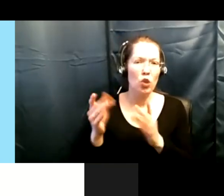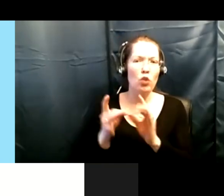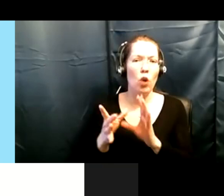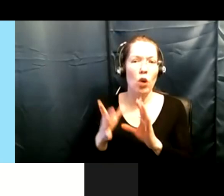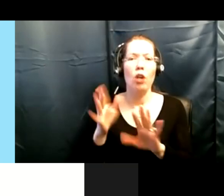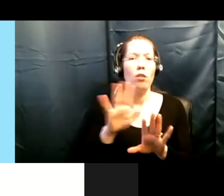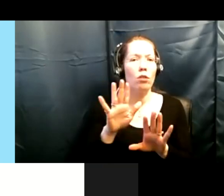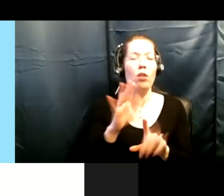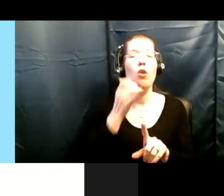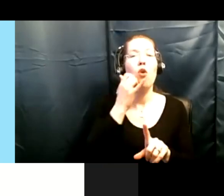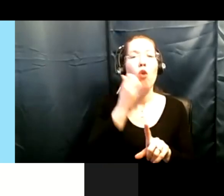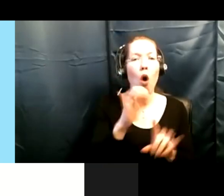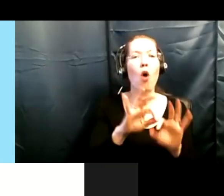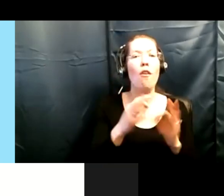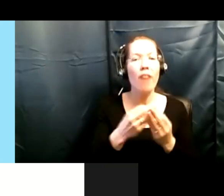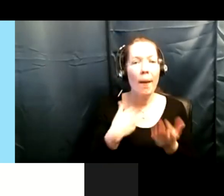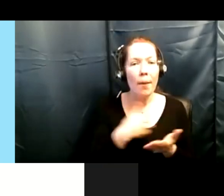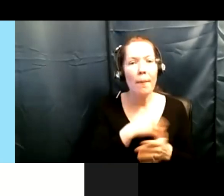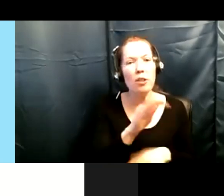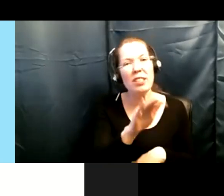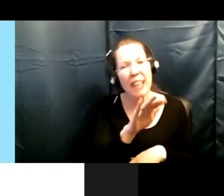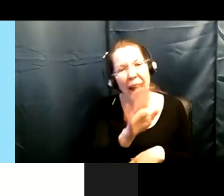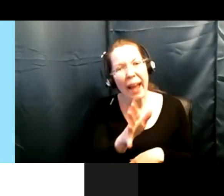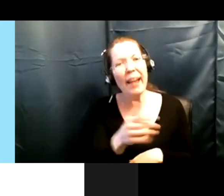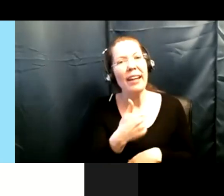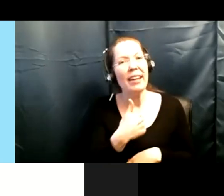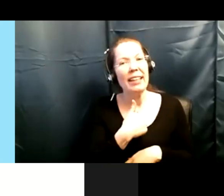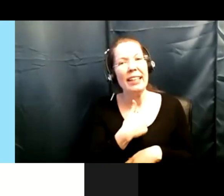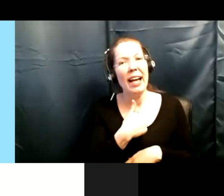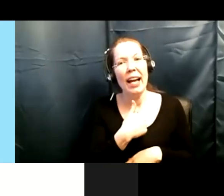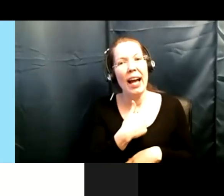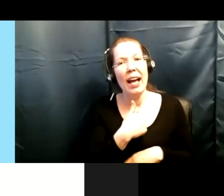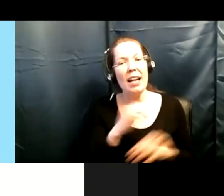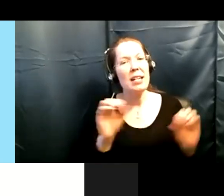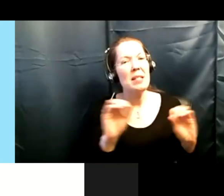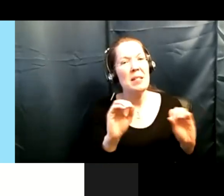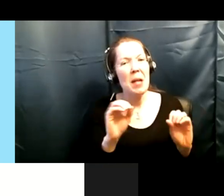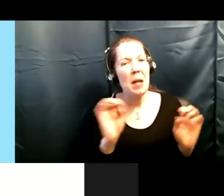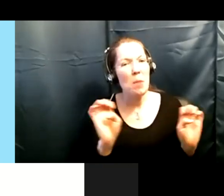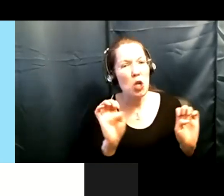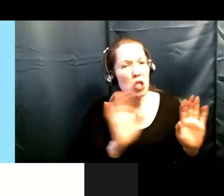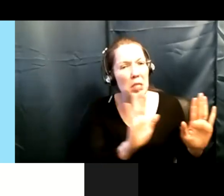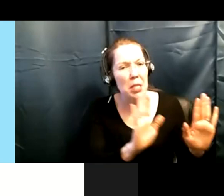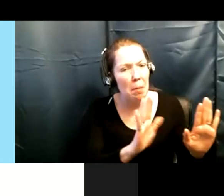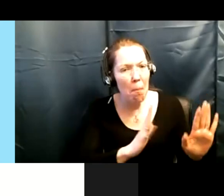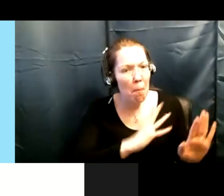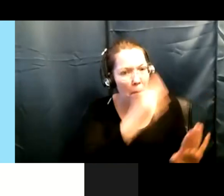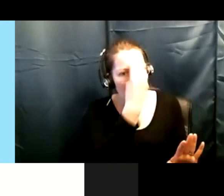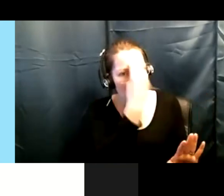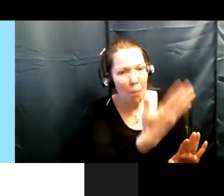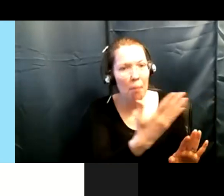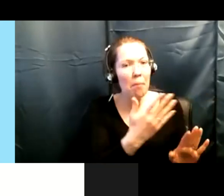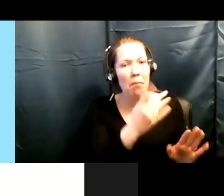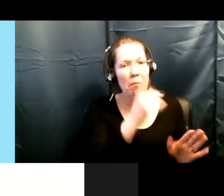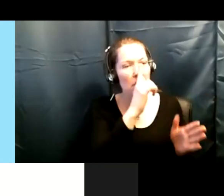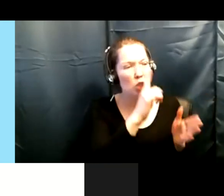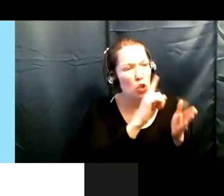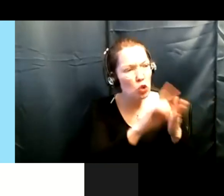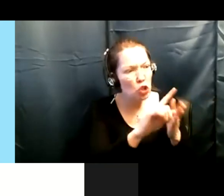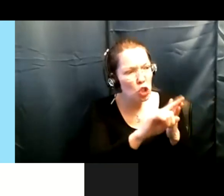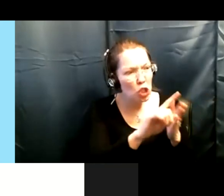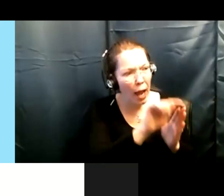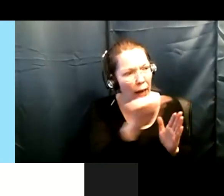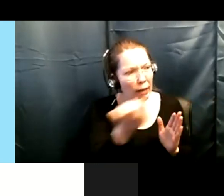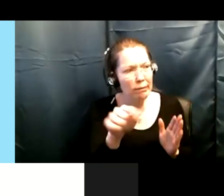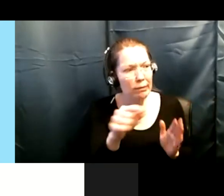call your family members, say, hey, nothing emergency, just want you to go check on so-and-so